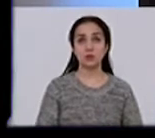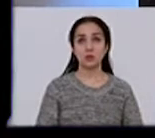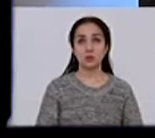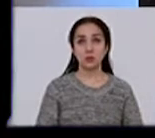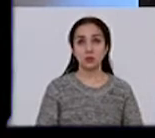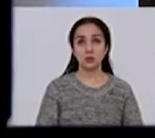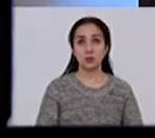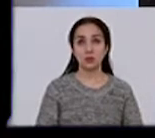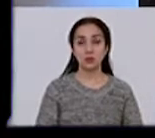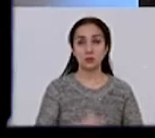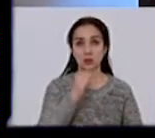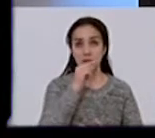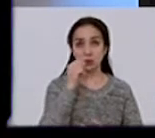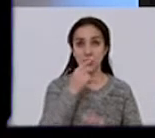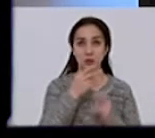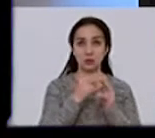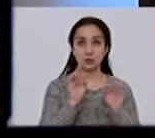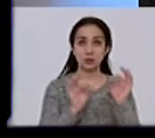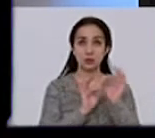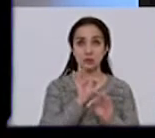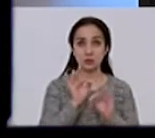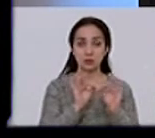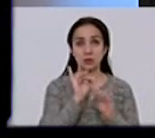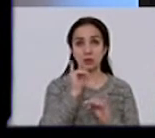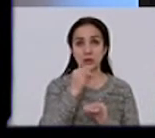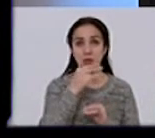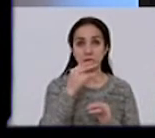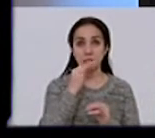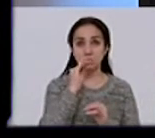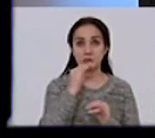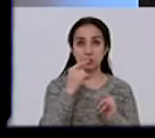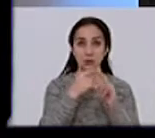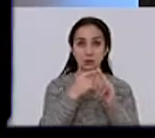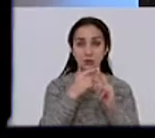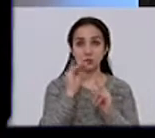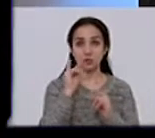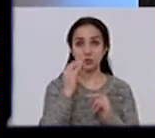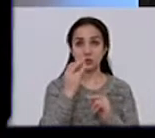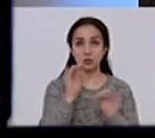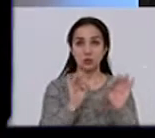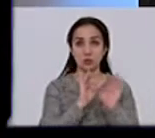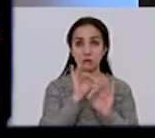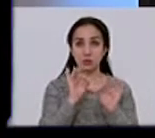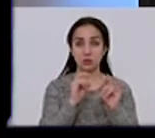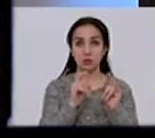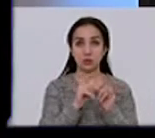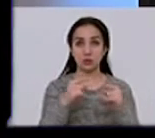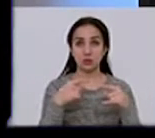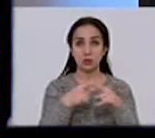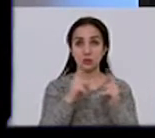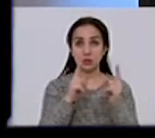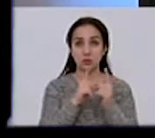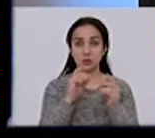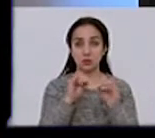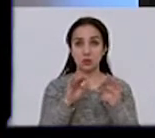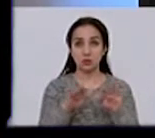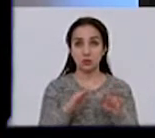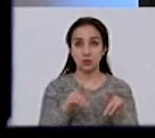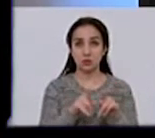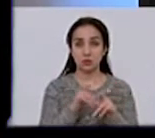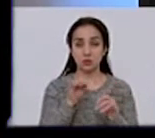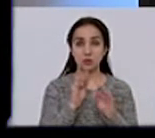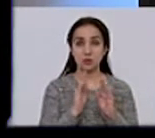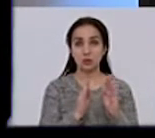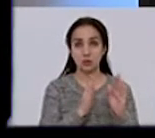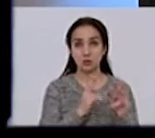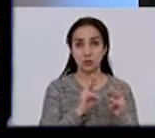O'tkazilgan vertikal chiziqlarning y teng fx funksiya grafiki bilan kesishish nuqtalarini